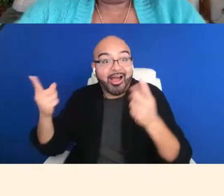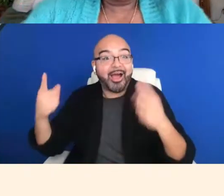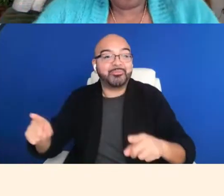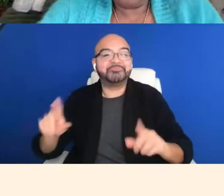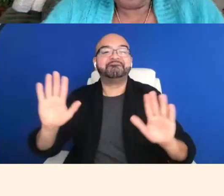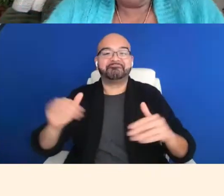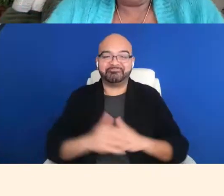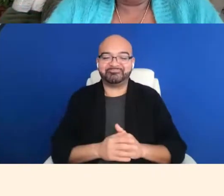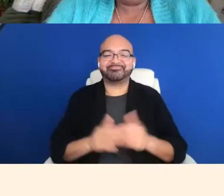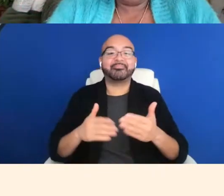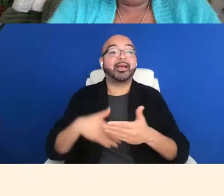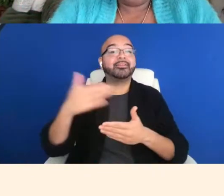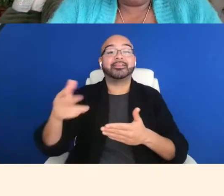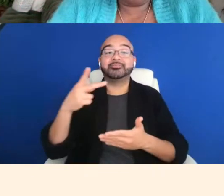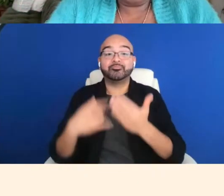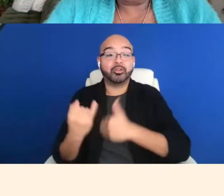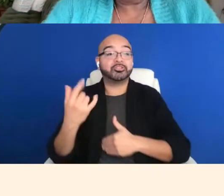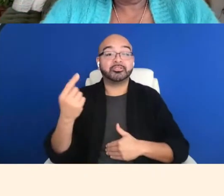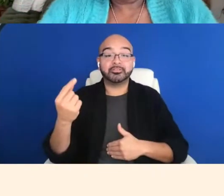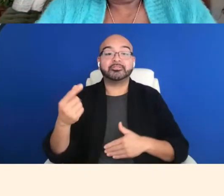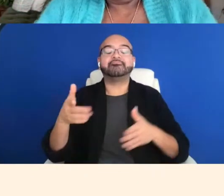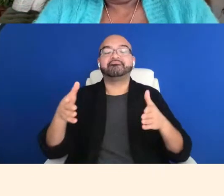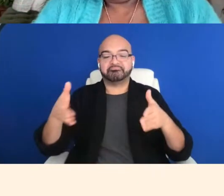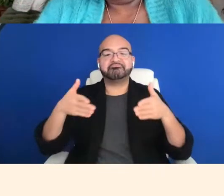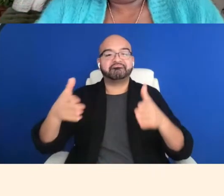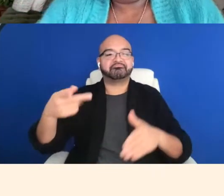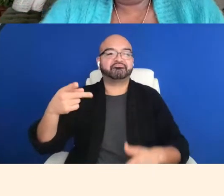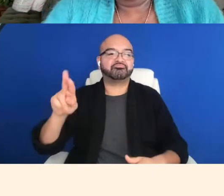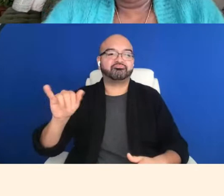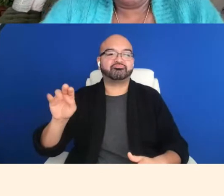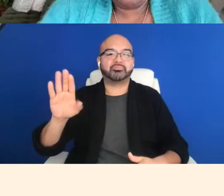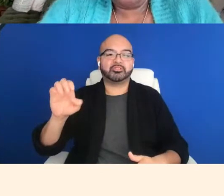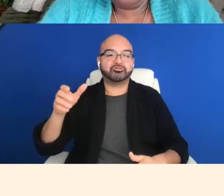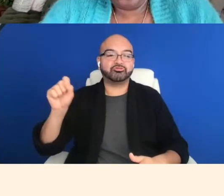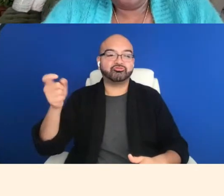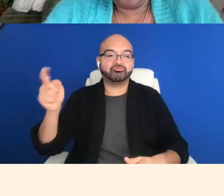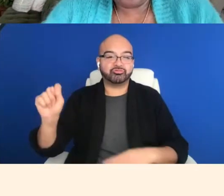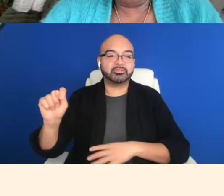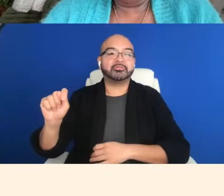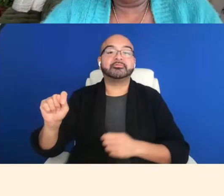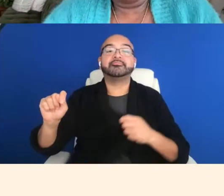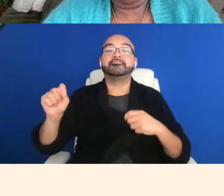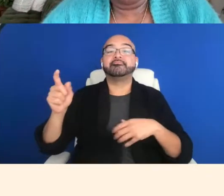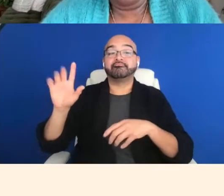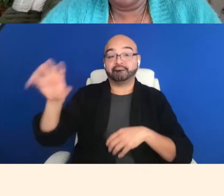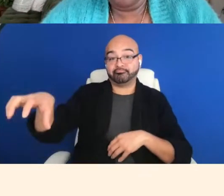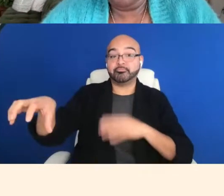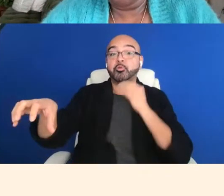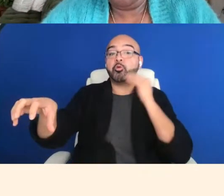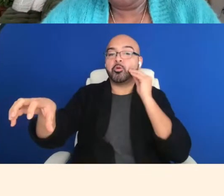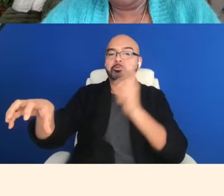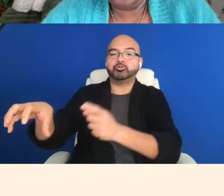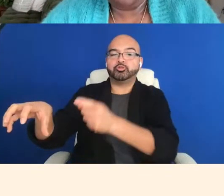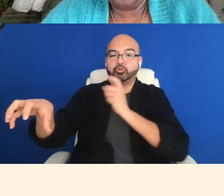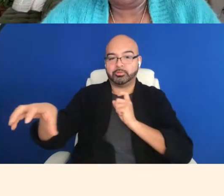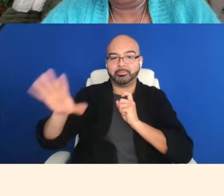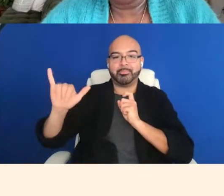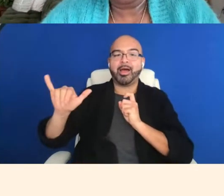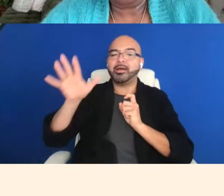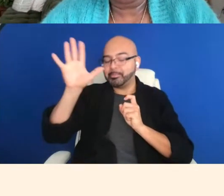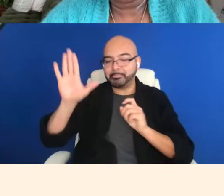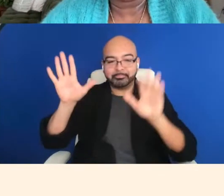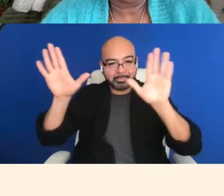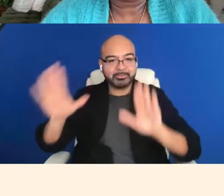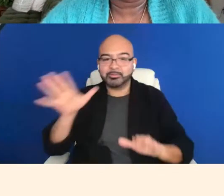Our next project was Prince Street. Prince Street was donated to us by an amazingly wonderful woman named